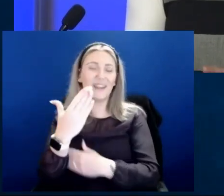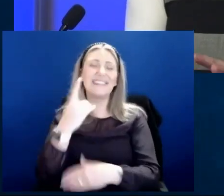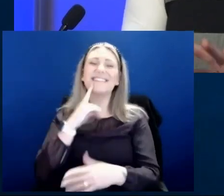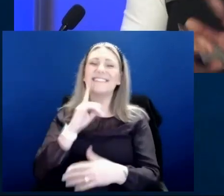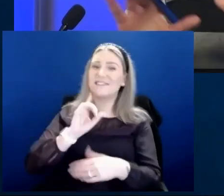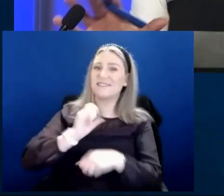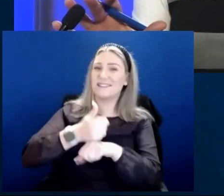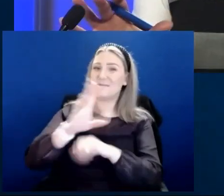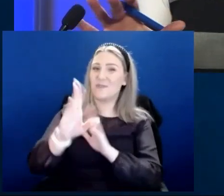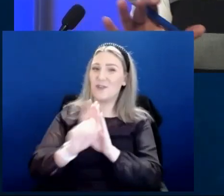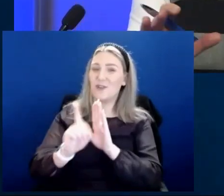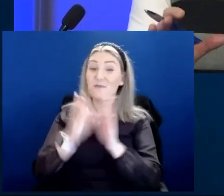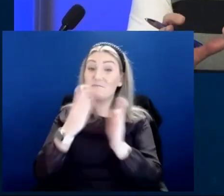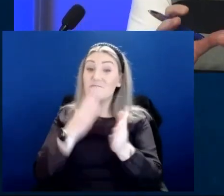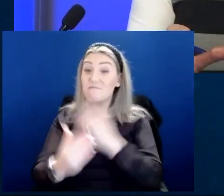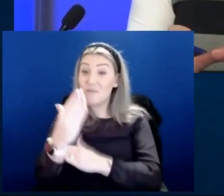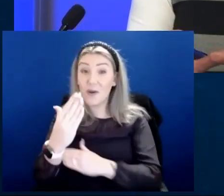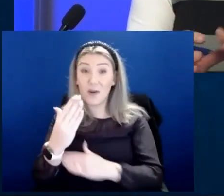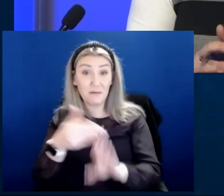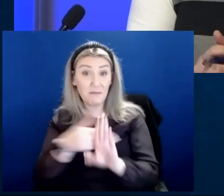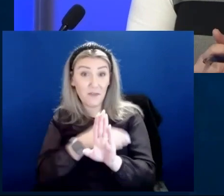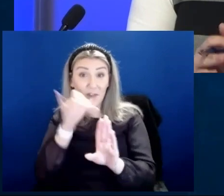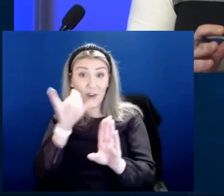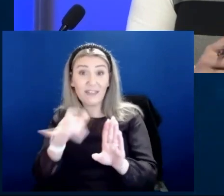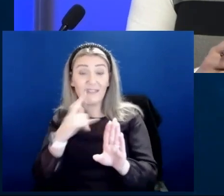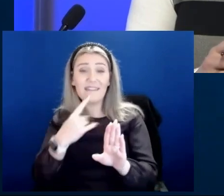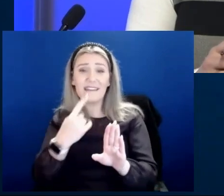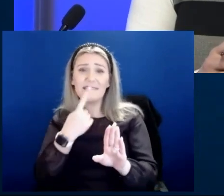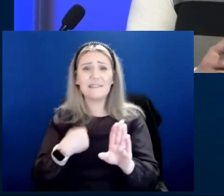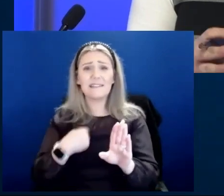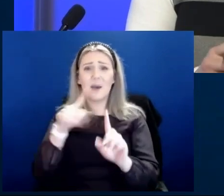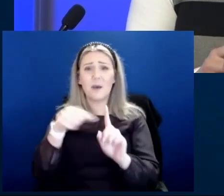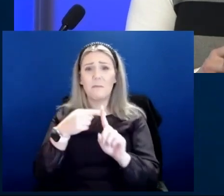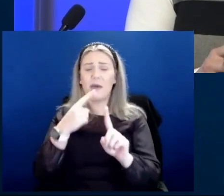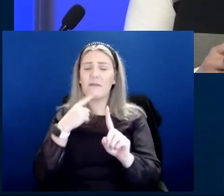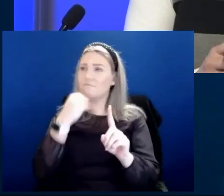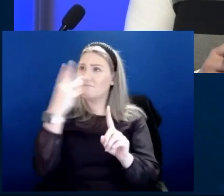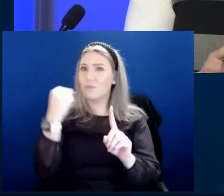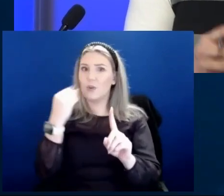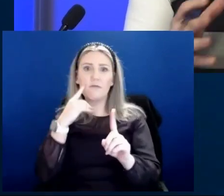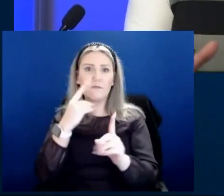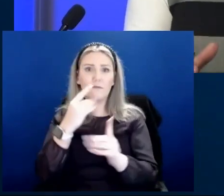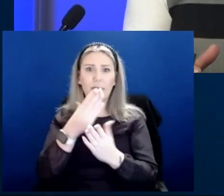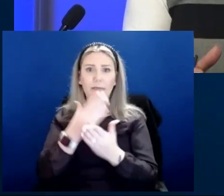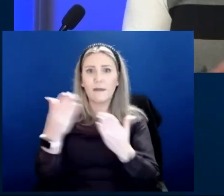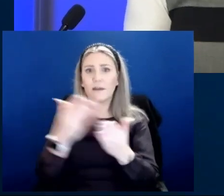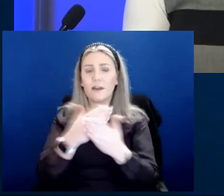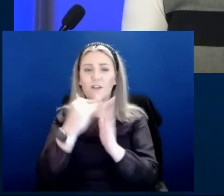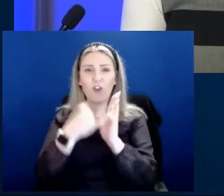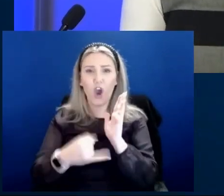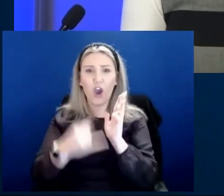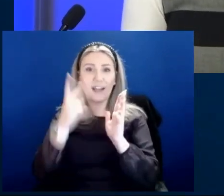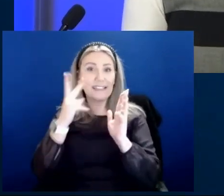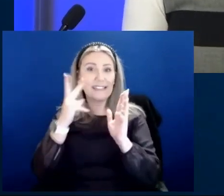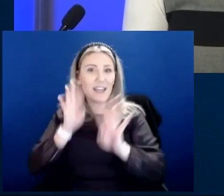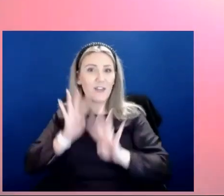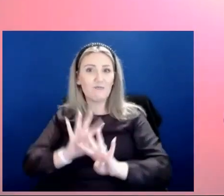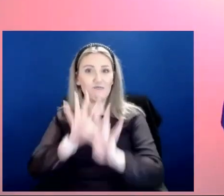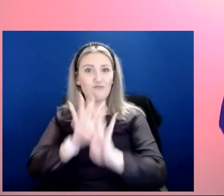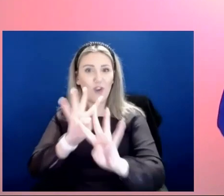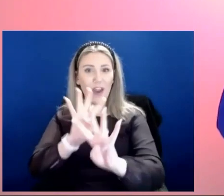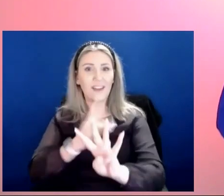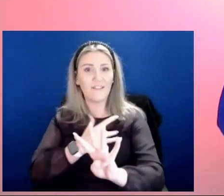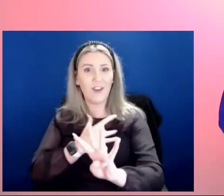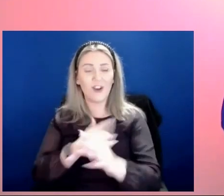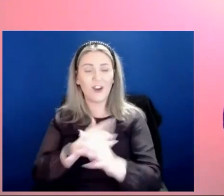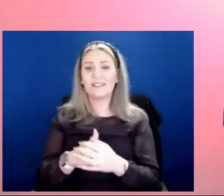you. Before we get to that, tell us about this exceptional piece of art that we're going to be able to see in the Parade of Hearts. Okay, so this